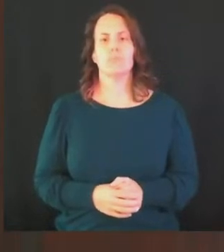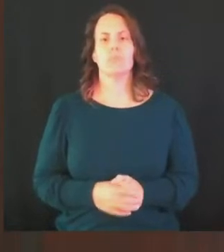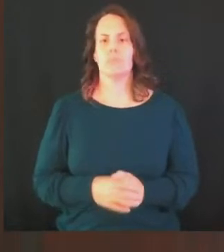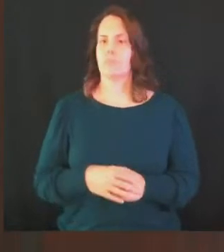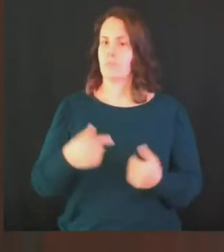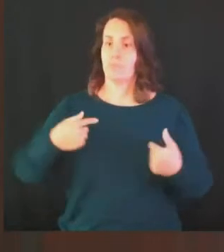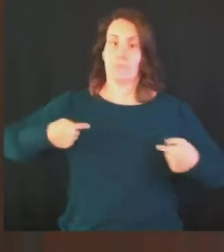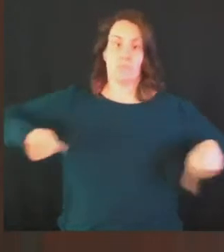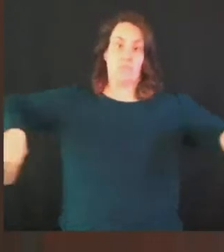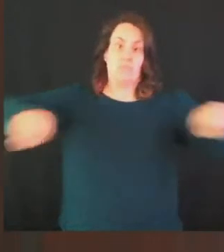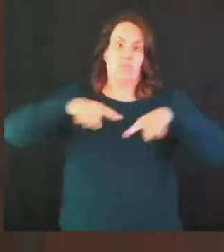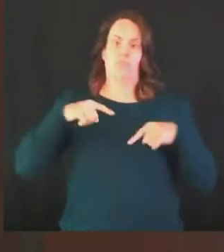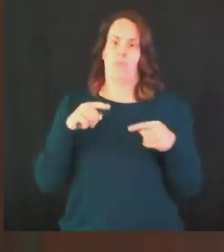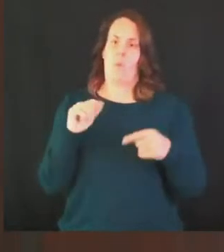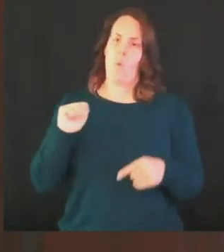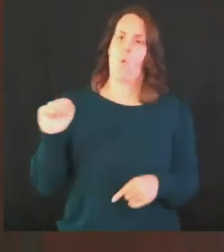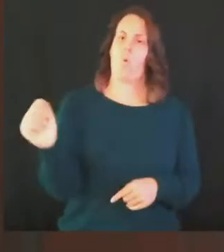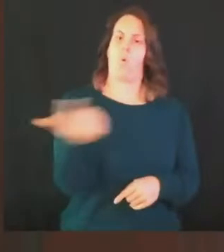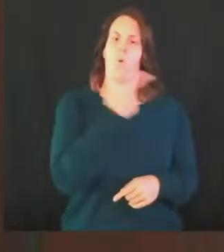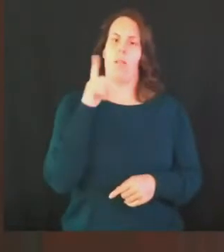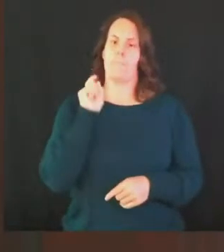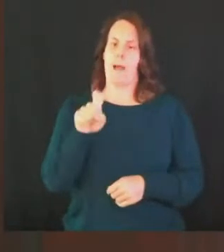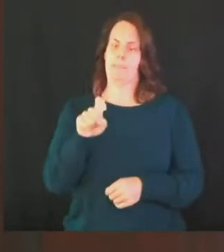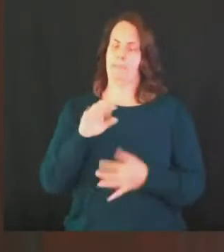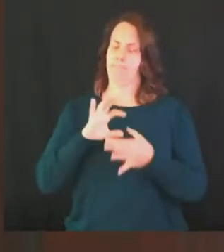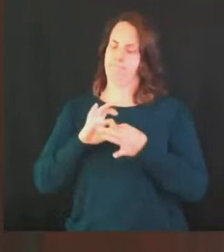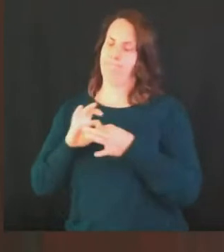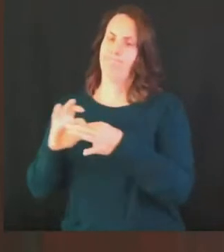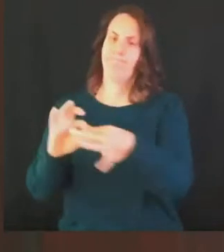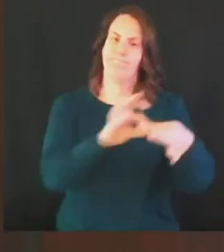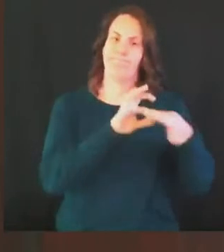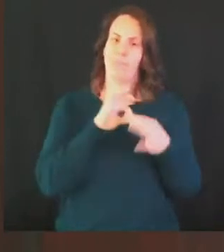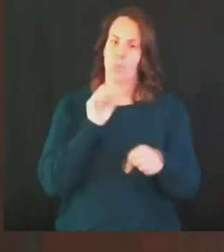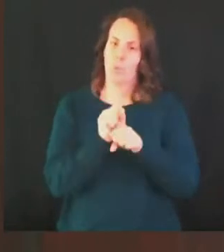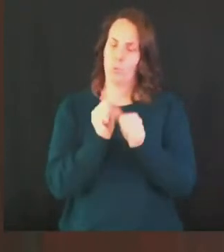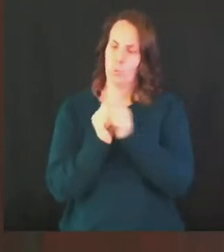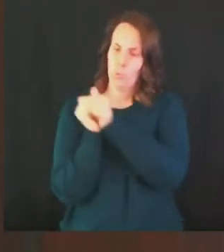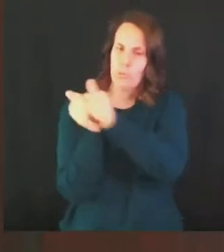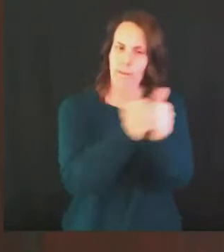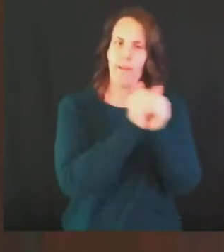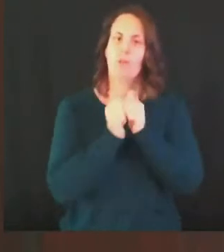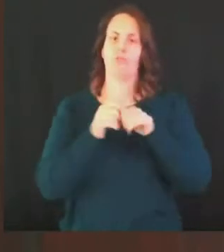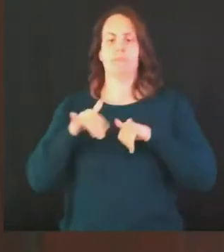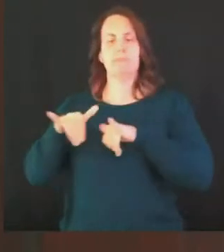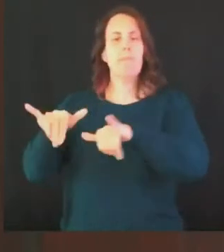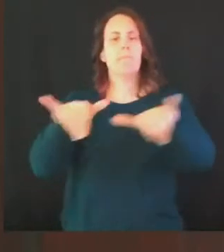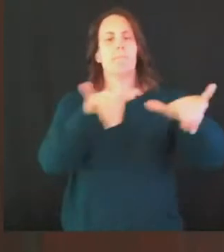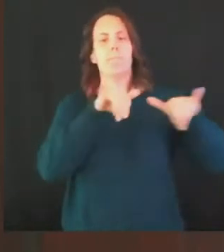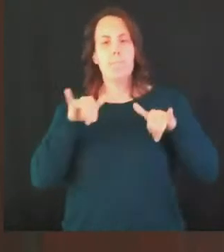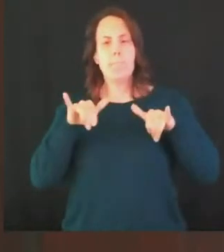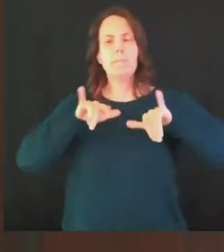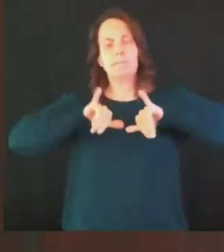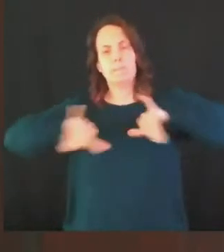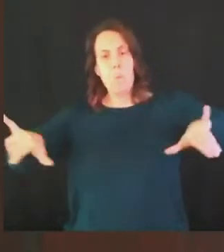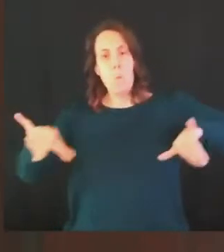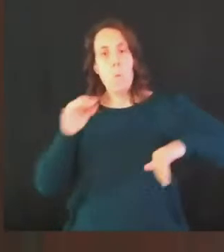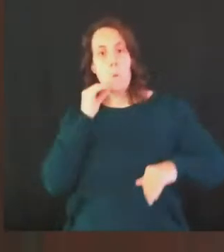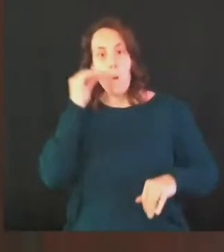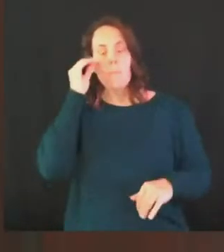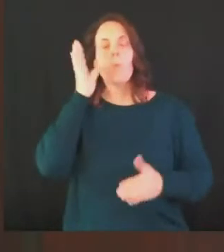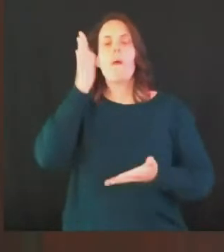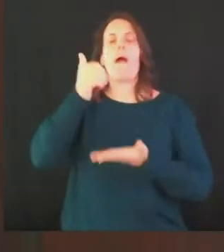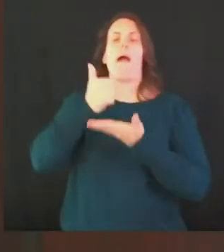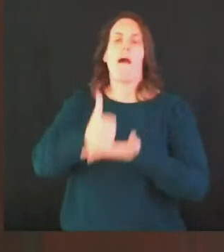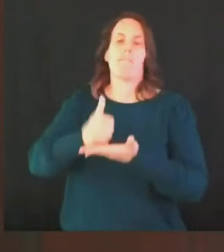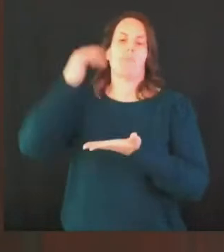us. It's all hands on deck, folks, because we may not have some critical statewide tools to stop